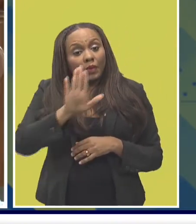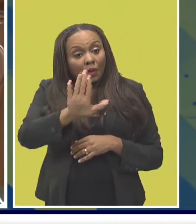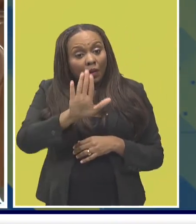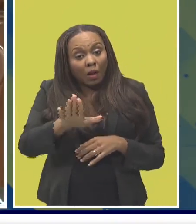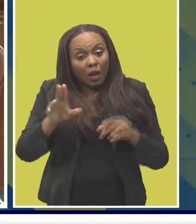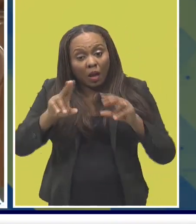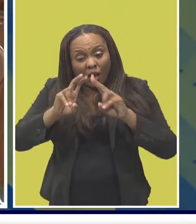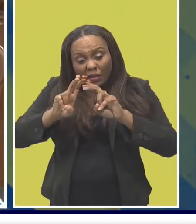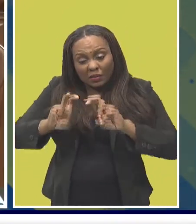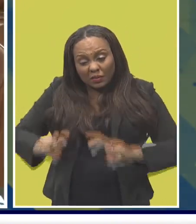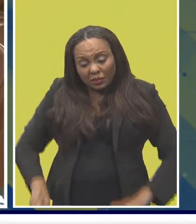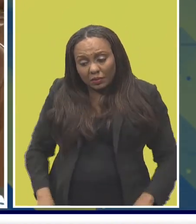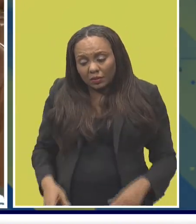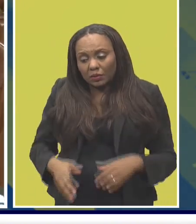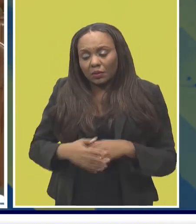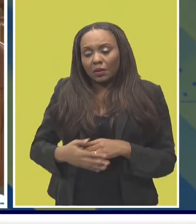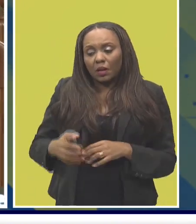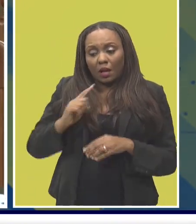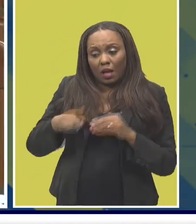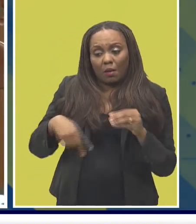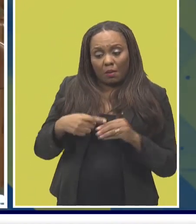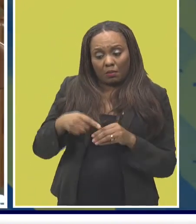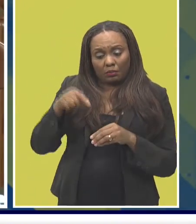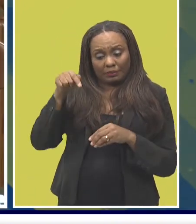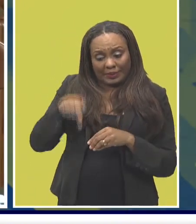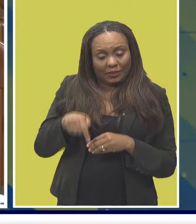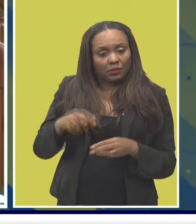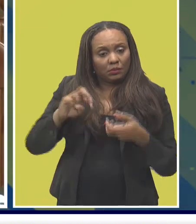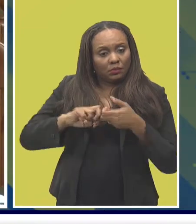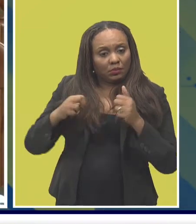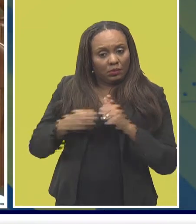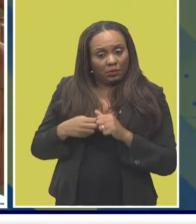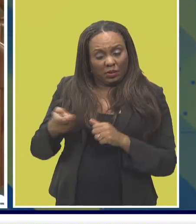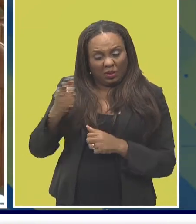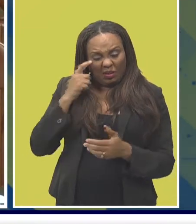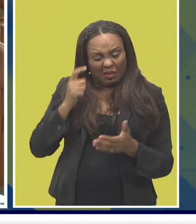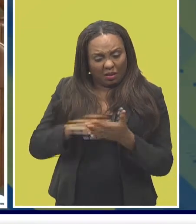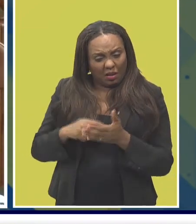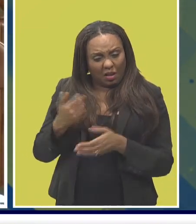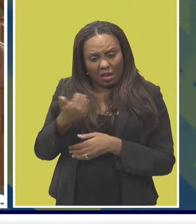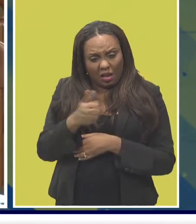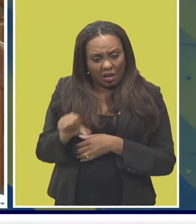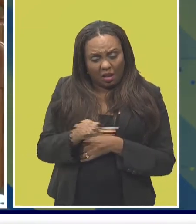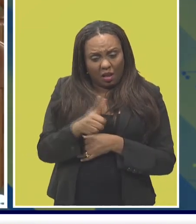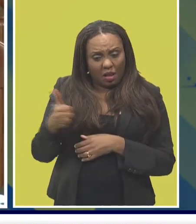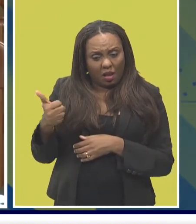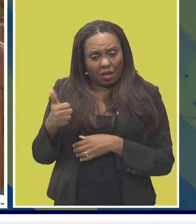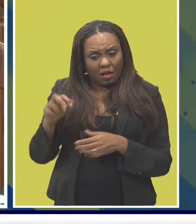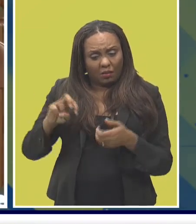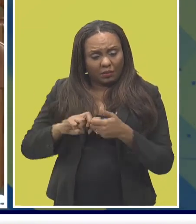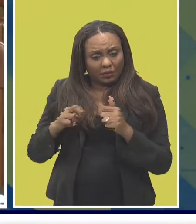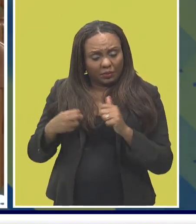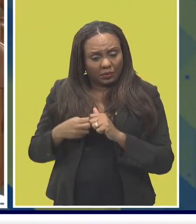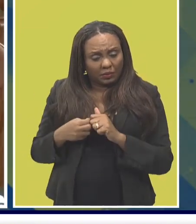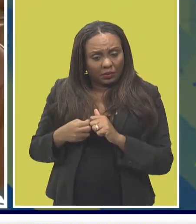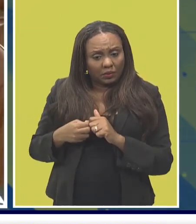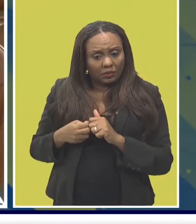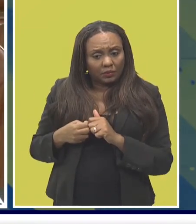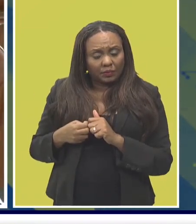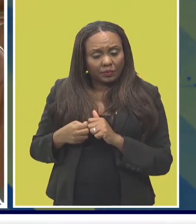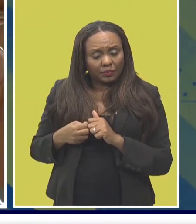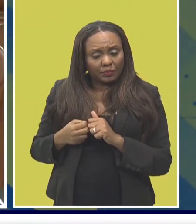investigations to address this matter, if you discovered any other instances where this